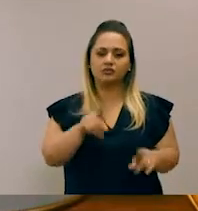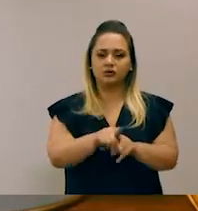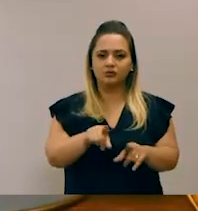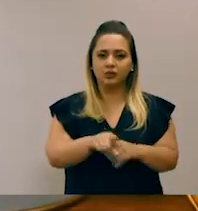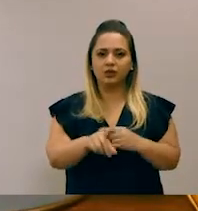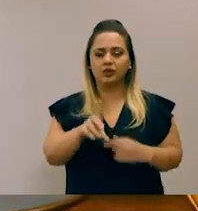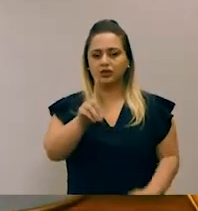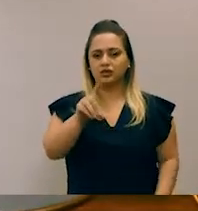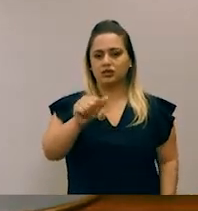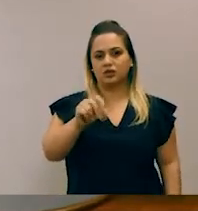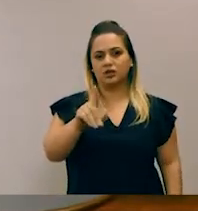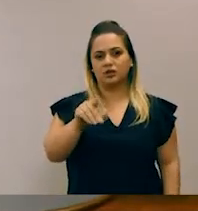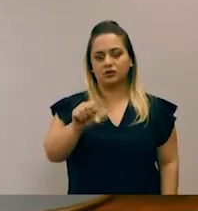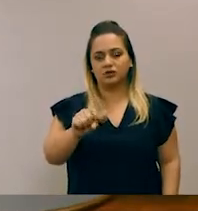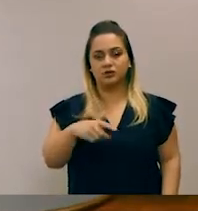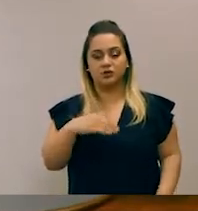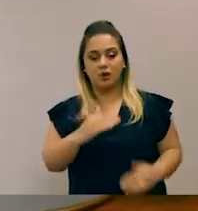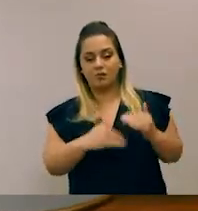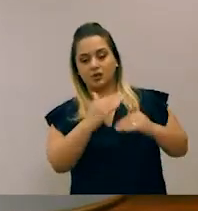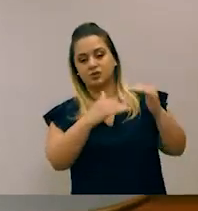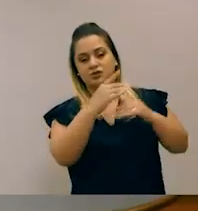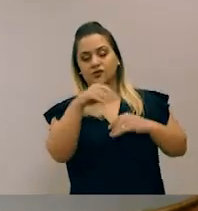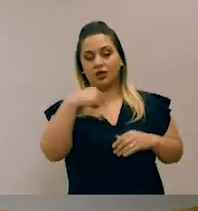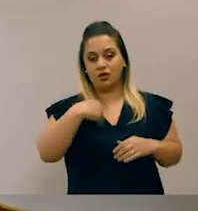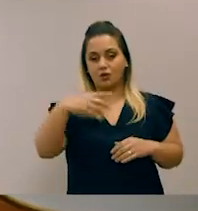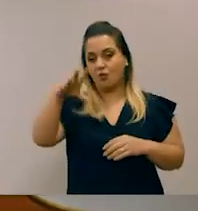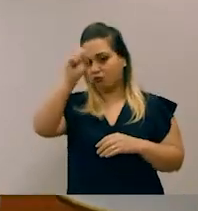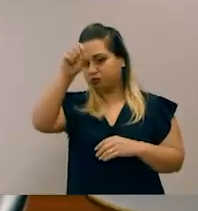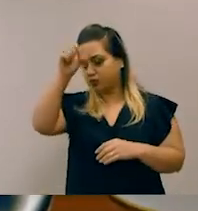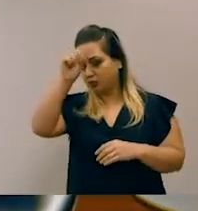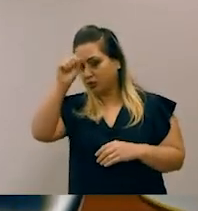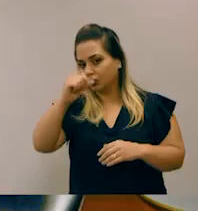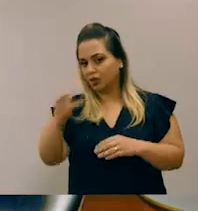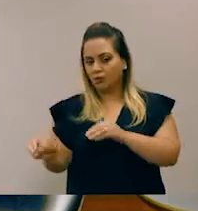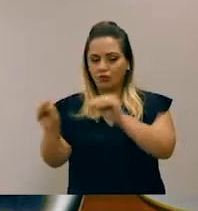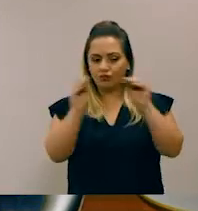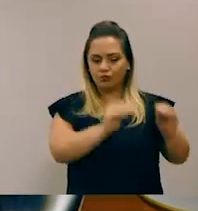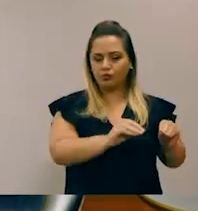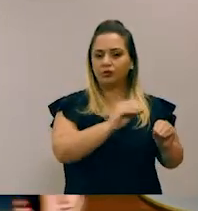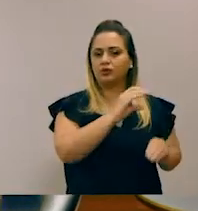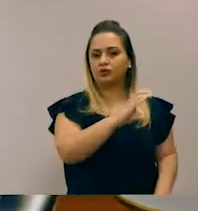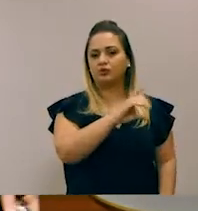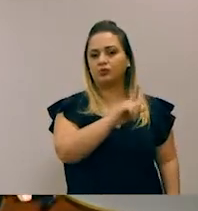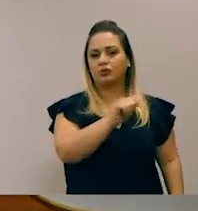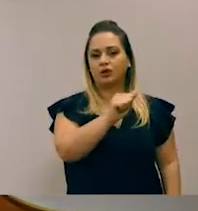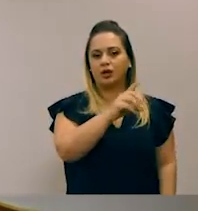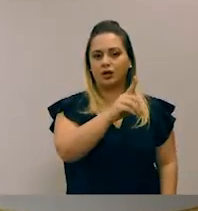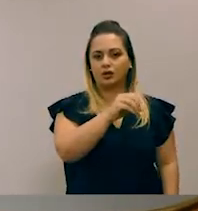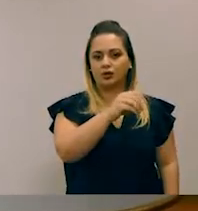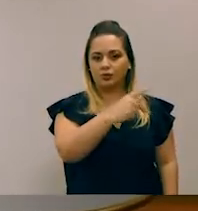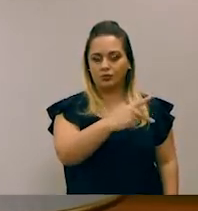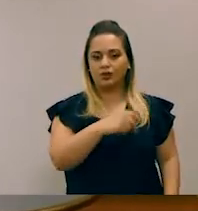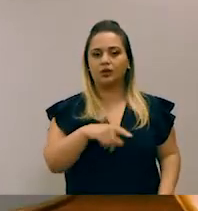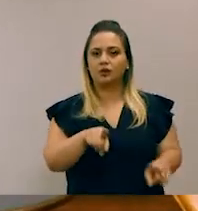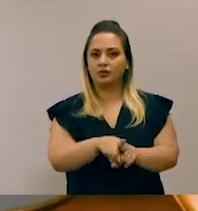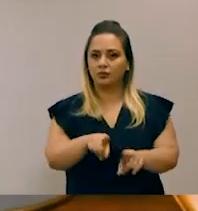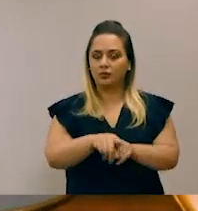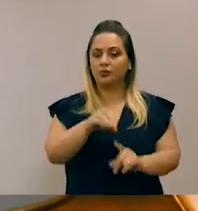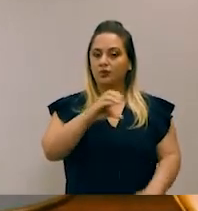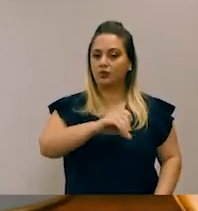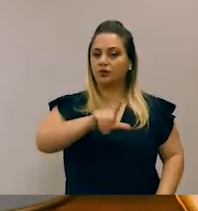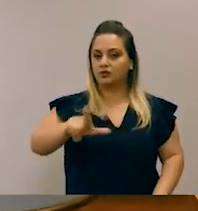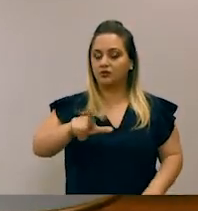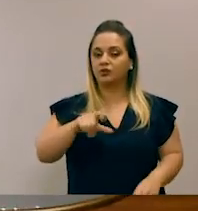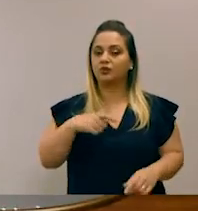validation, monitoring and updating of data. So as I started learning how to do it,